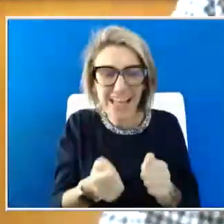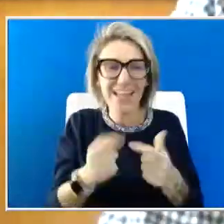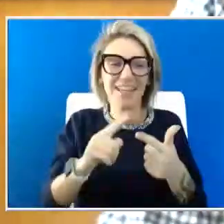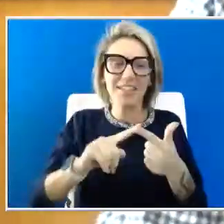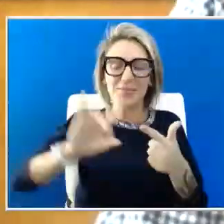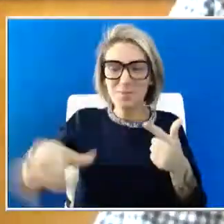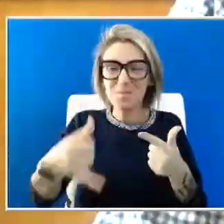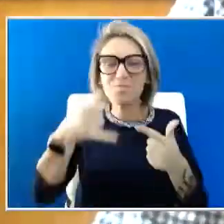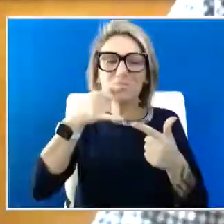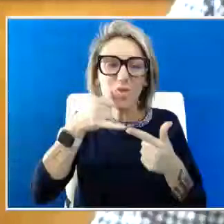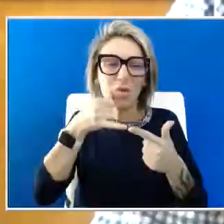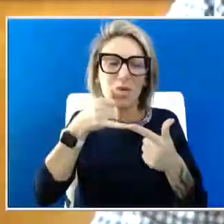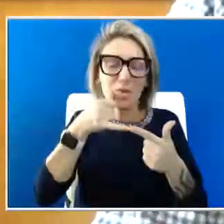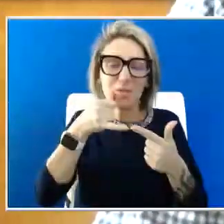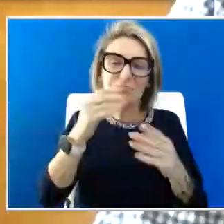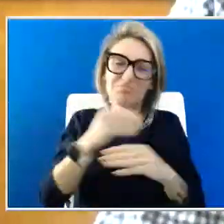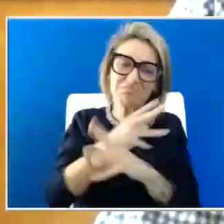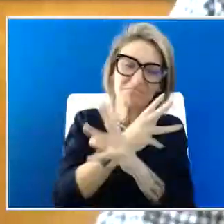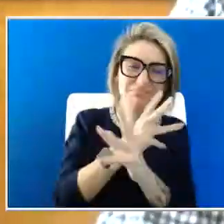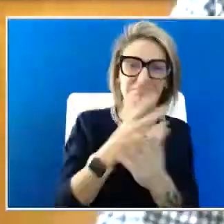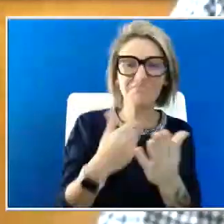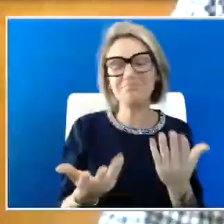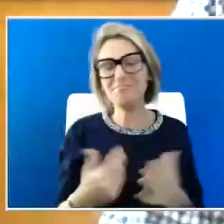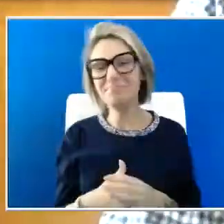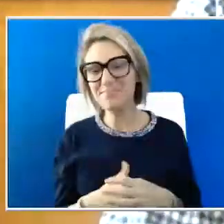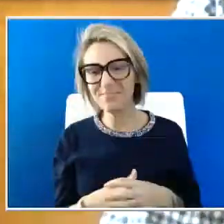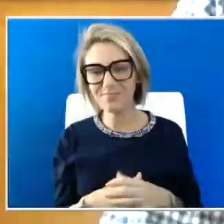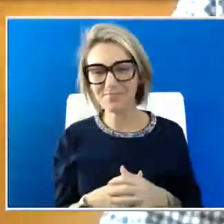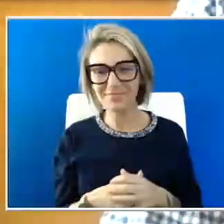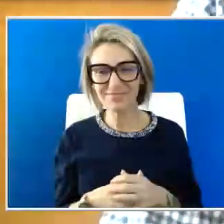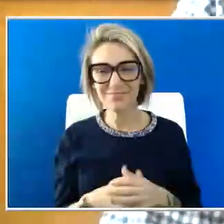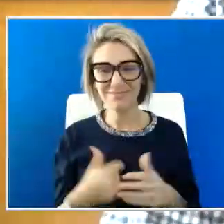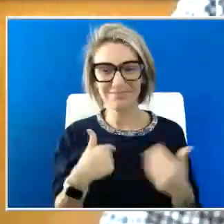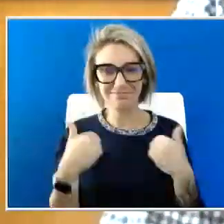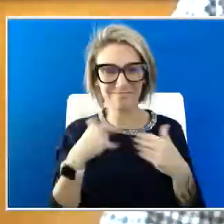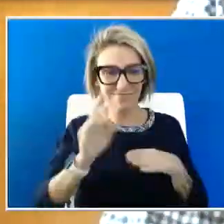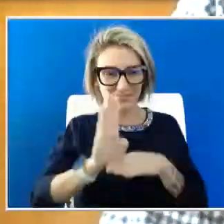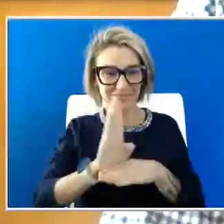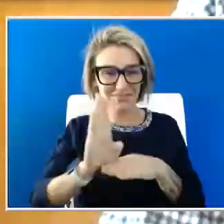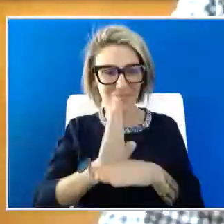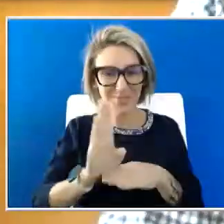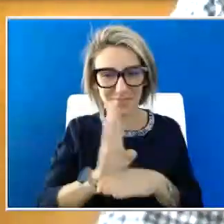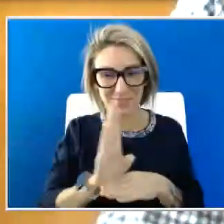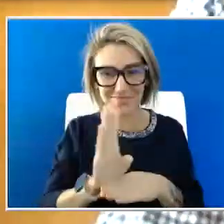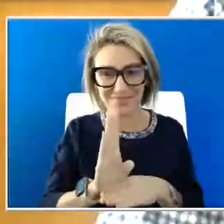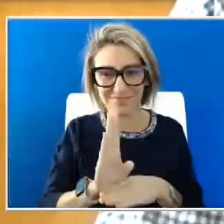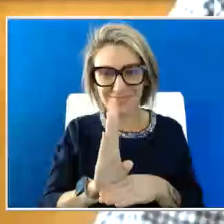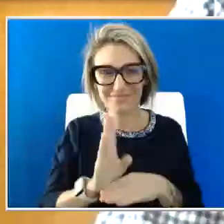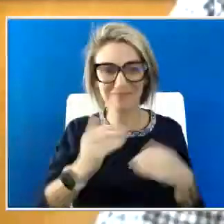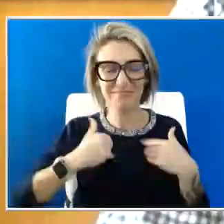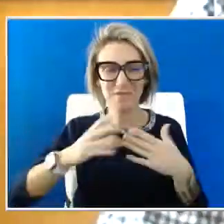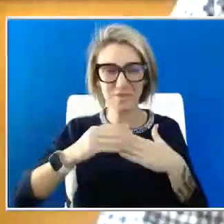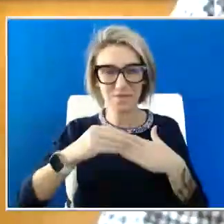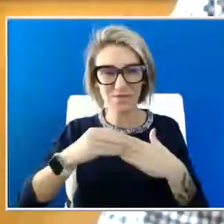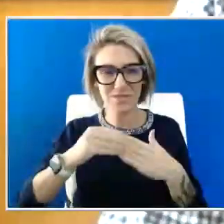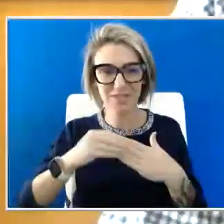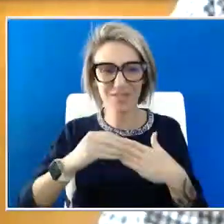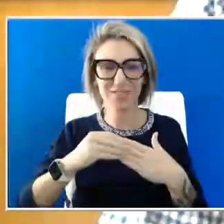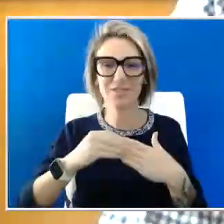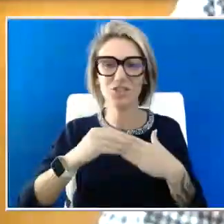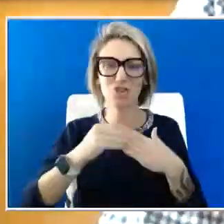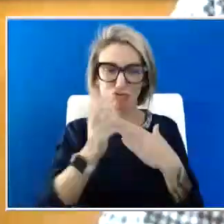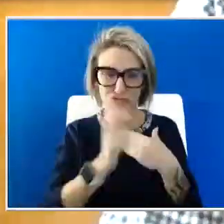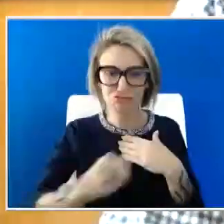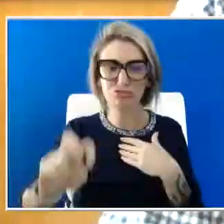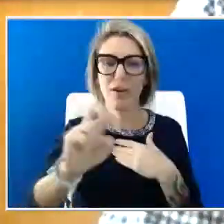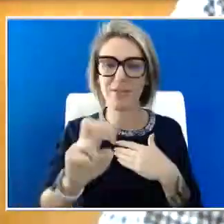the phone, and then I have a business, so like I had the flexibility to go down a